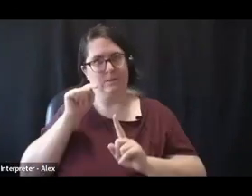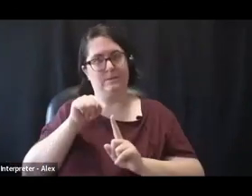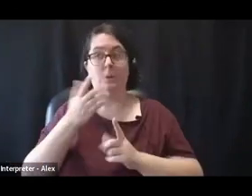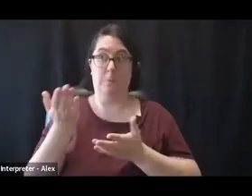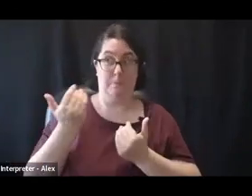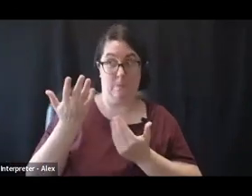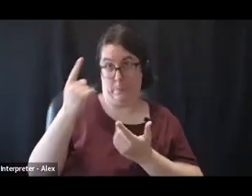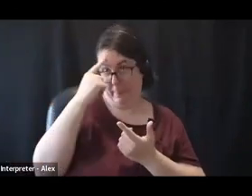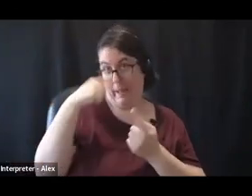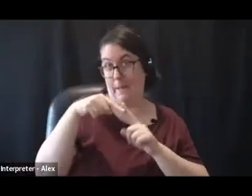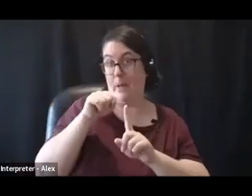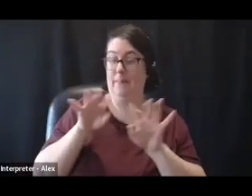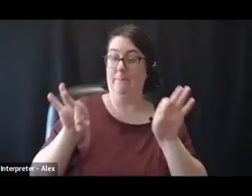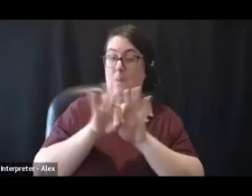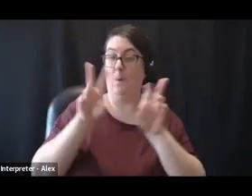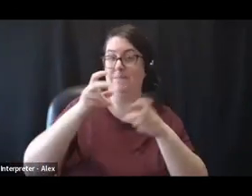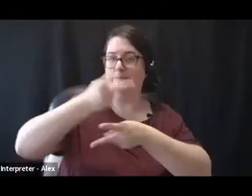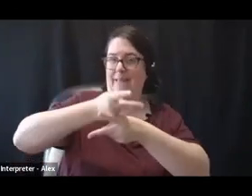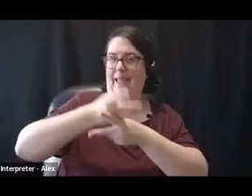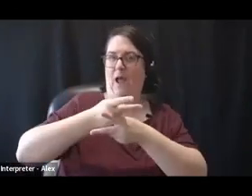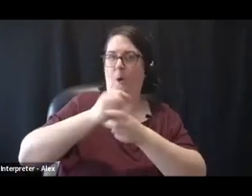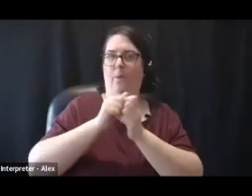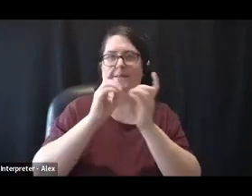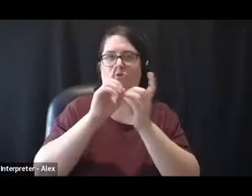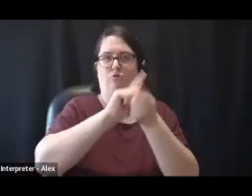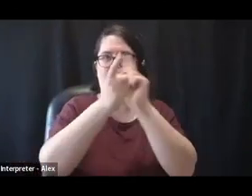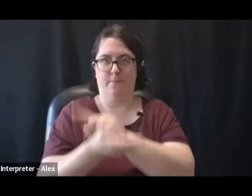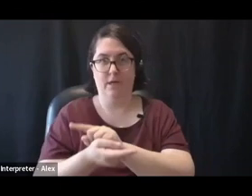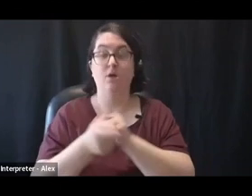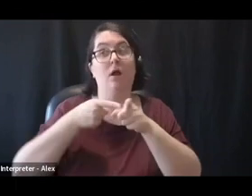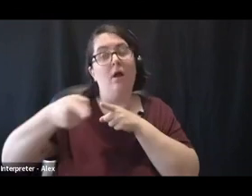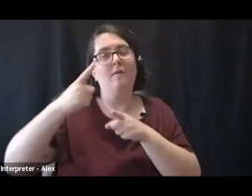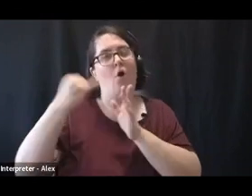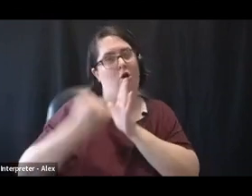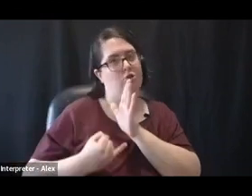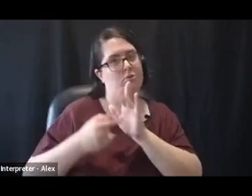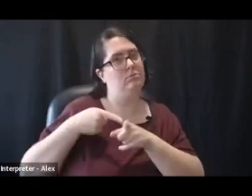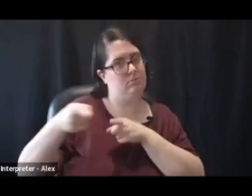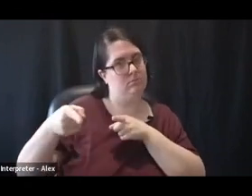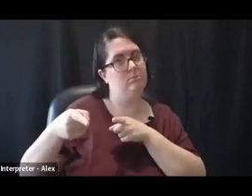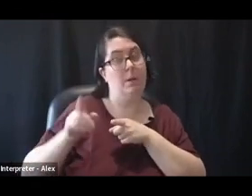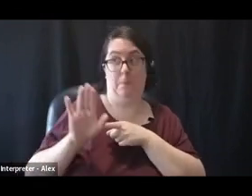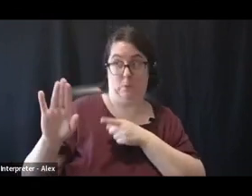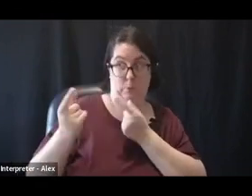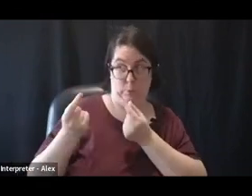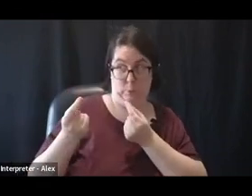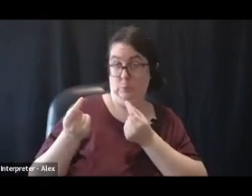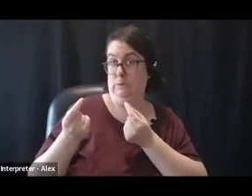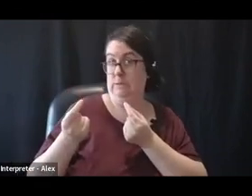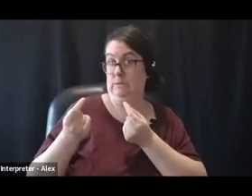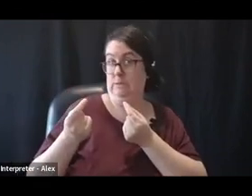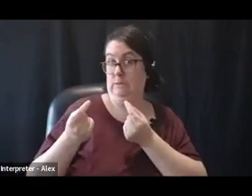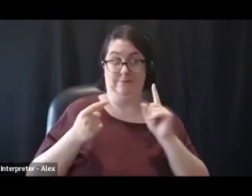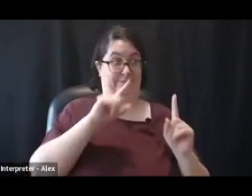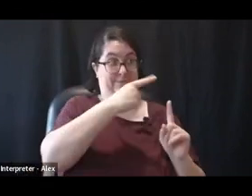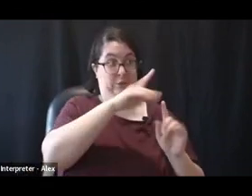your thoughts on the importance of care in the digital transformation, especially in artist-run center. And maybe you're doing that second step,